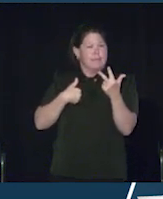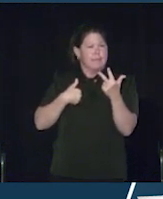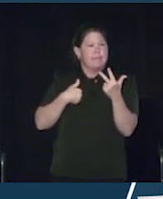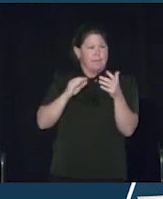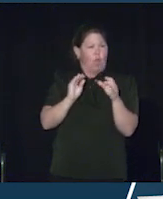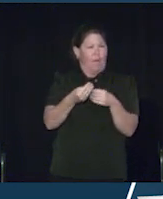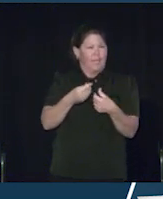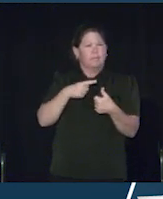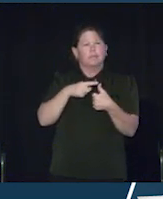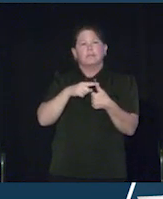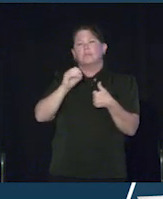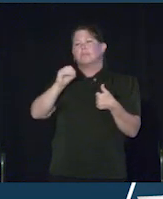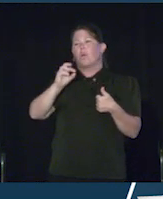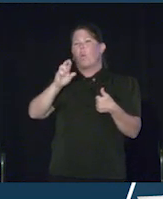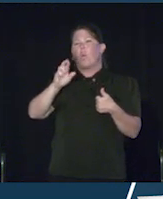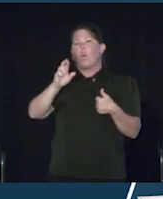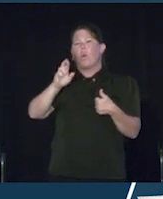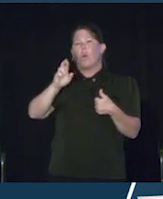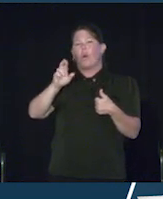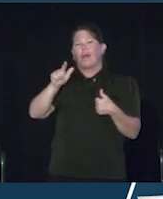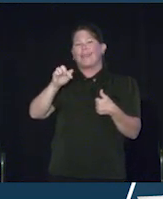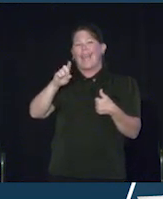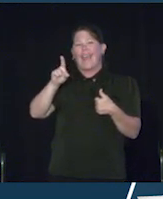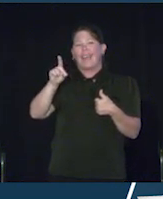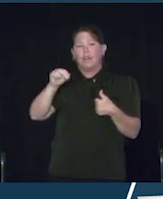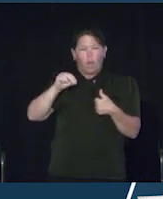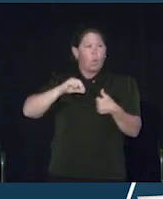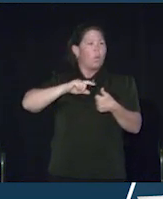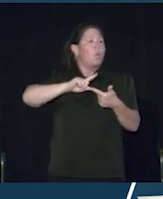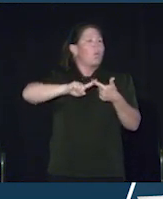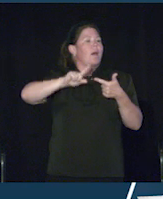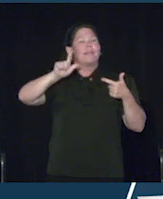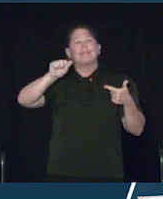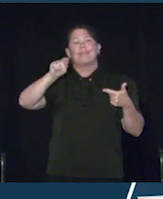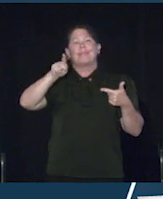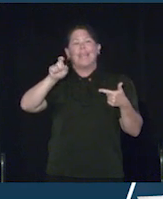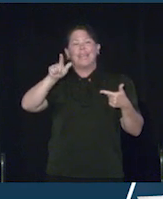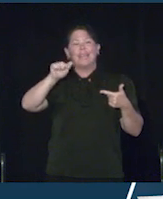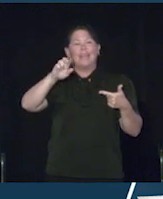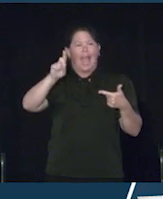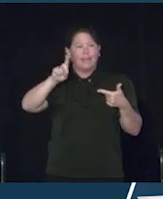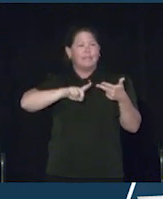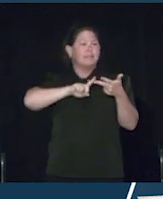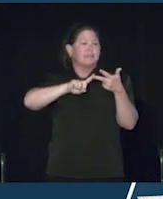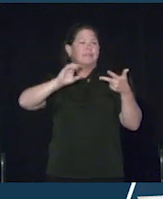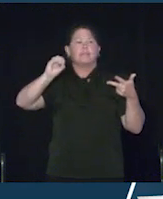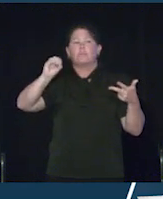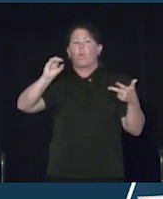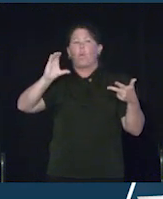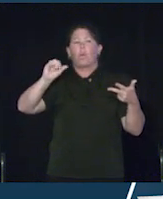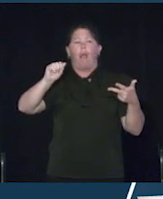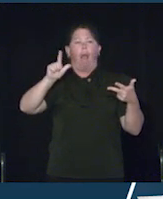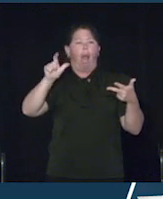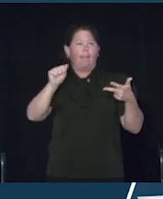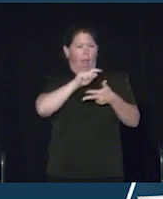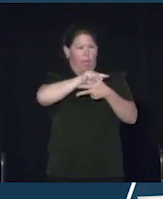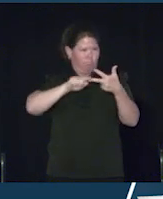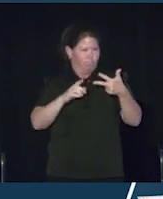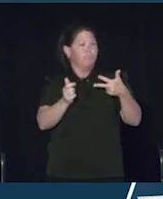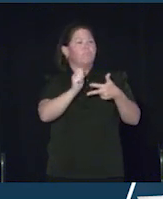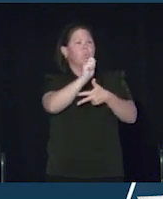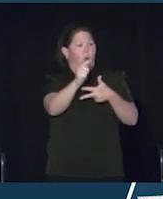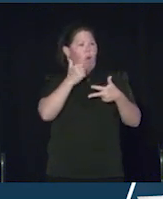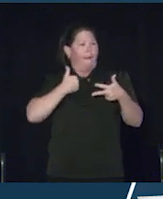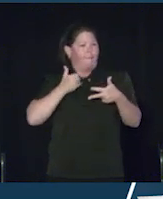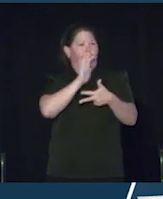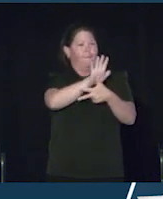Orlando area, one in Lakeland, and one in Ocala. So it's good to go to our website and get